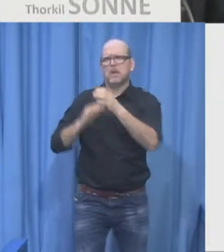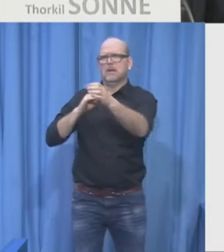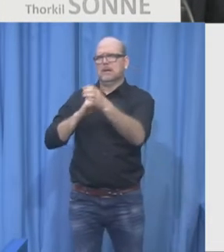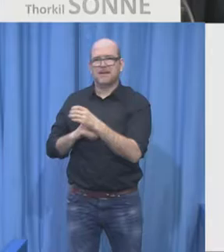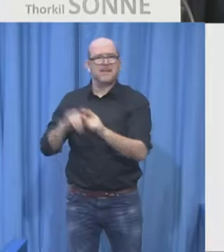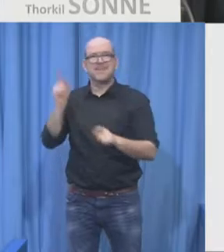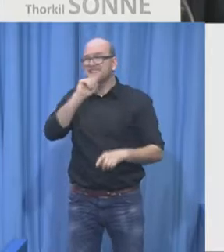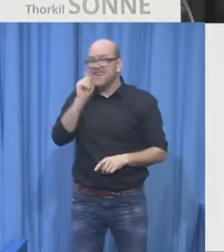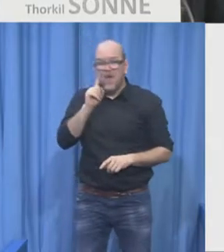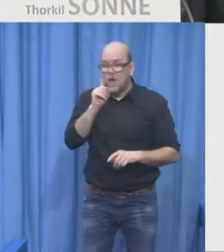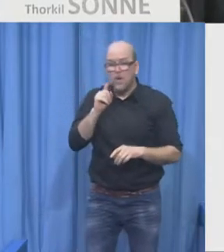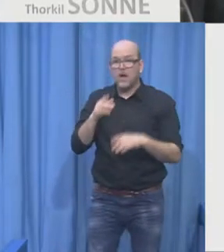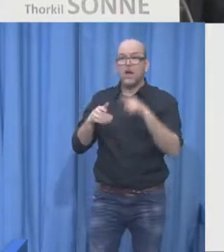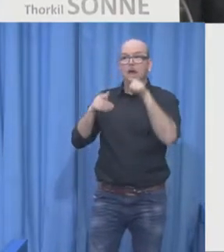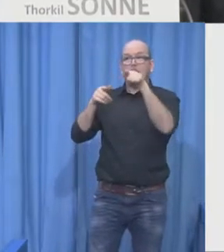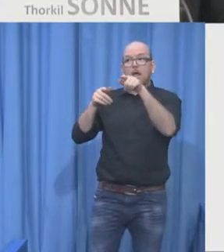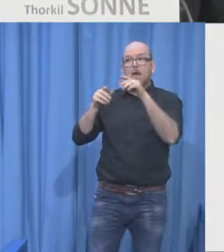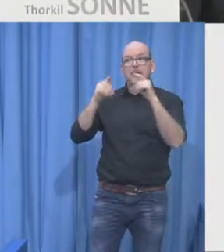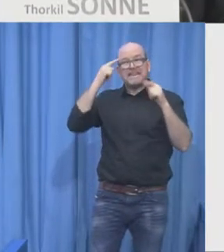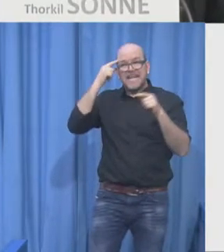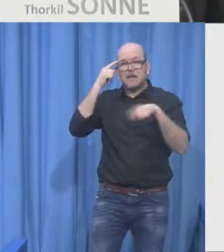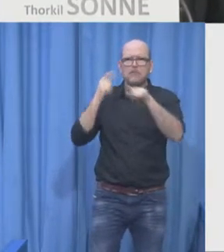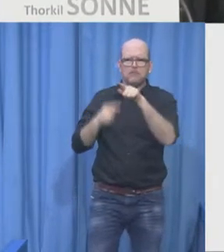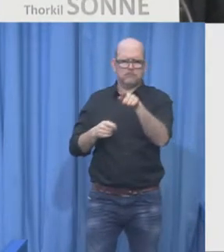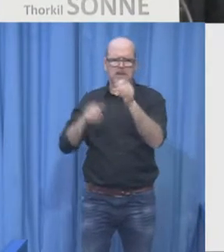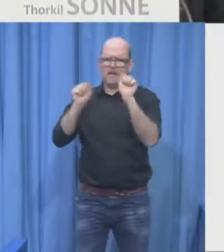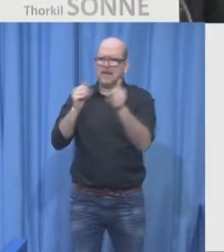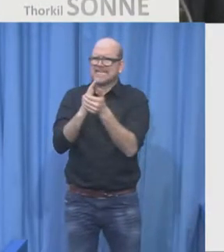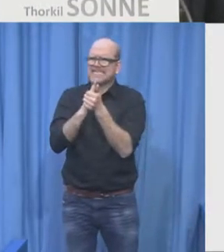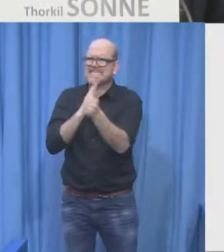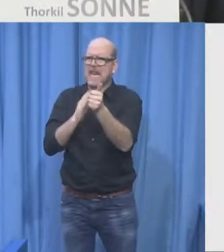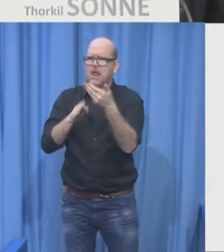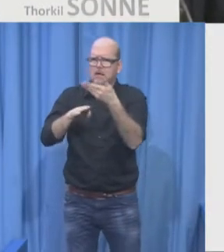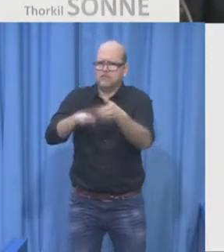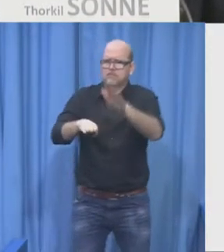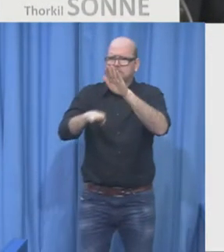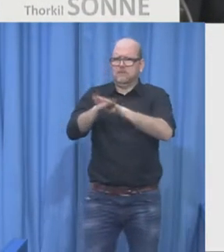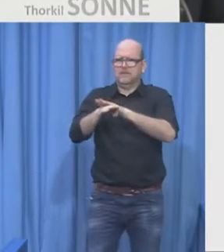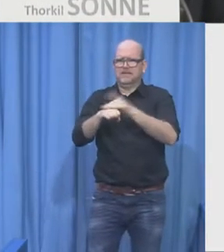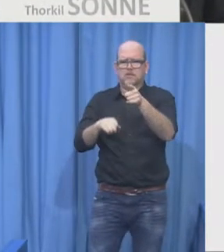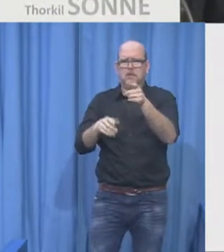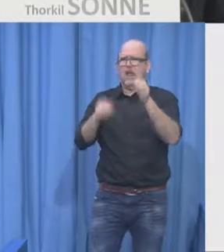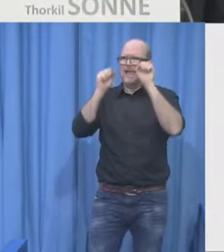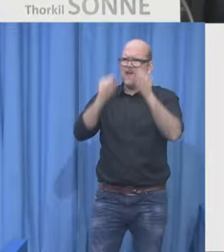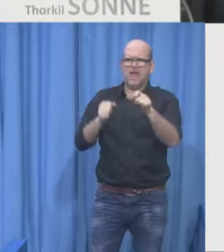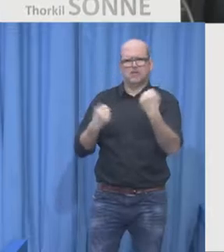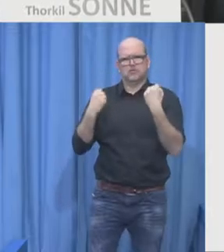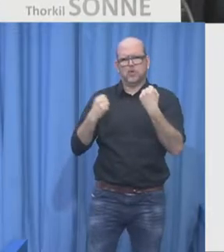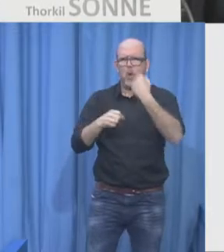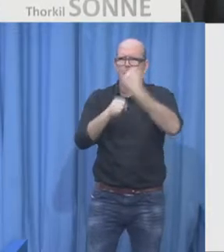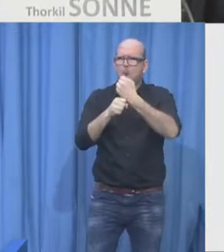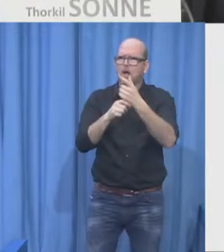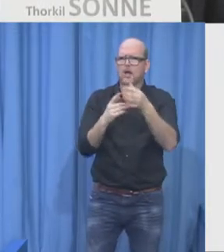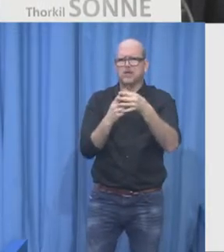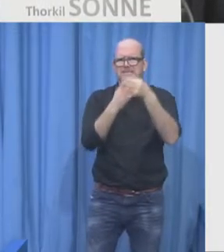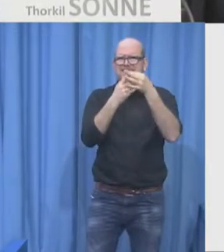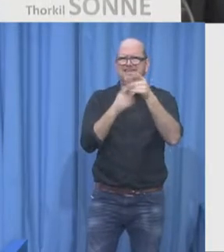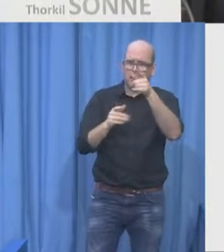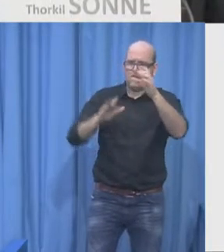the 1 million job, where it will be more than of a field, a mainstream,